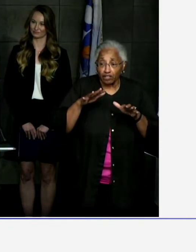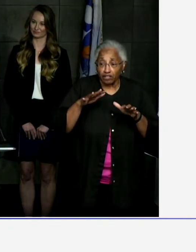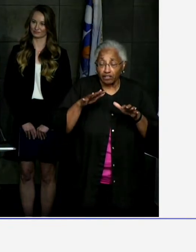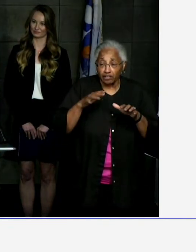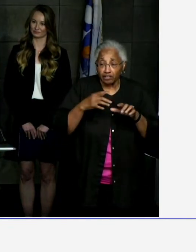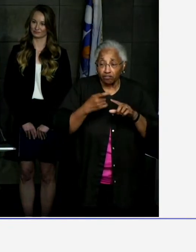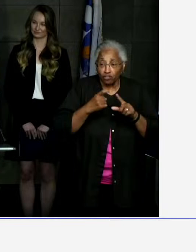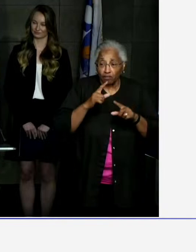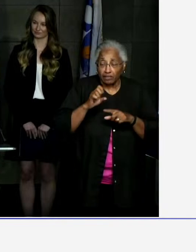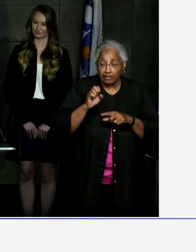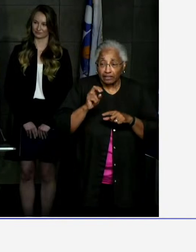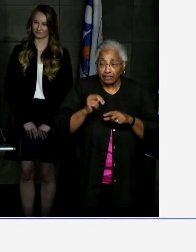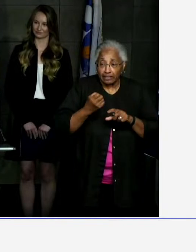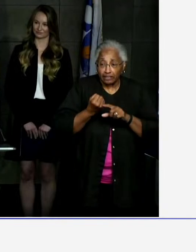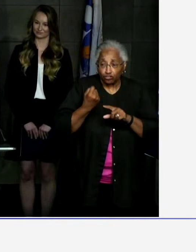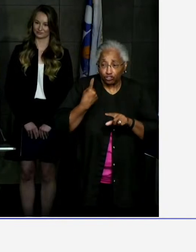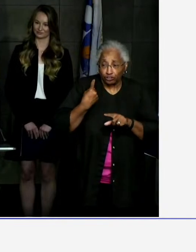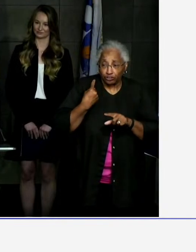In